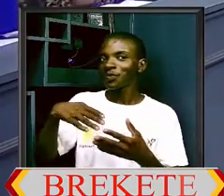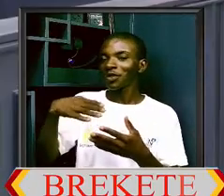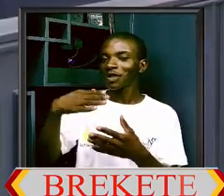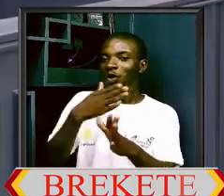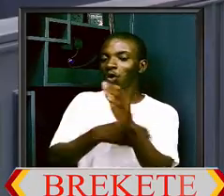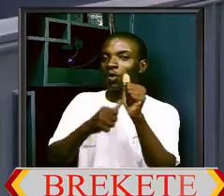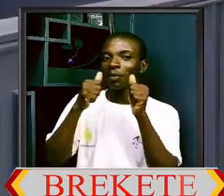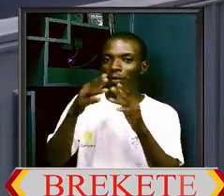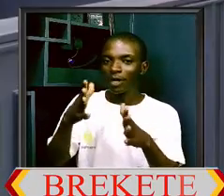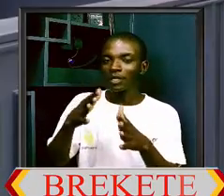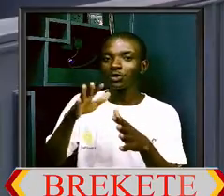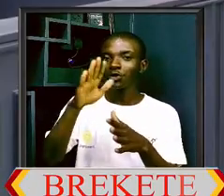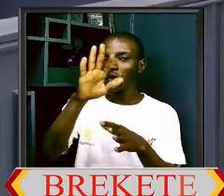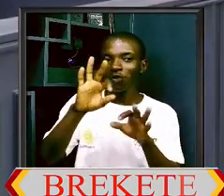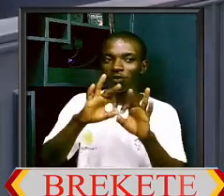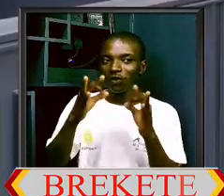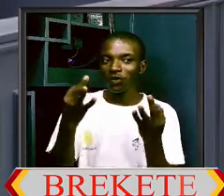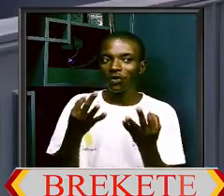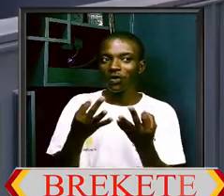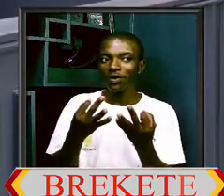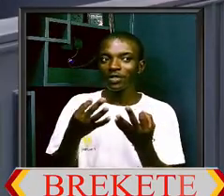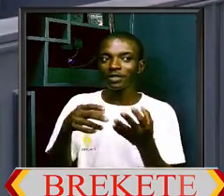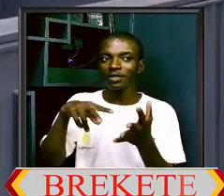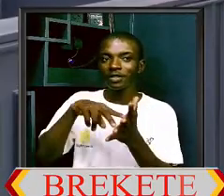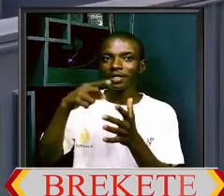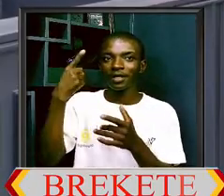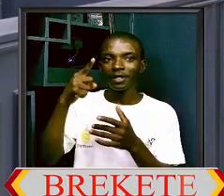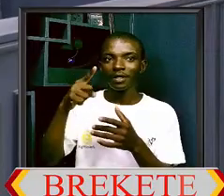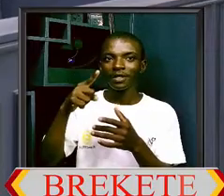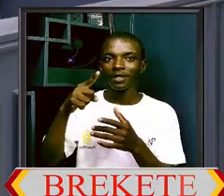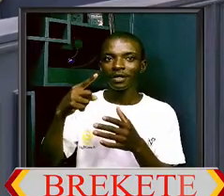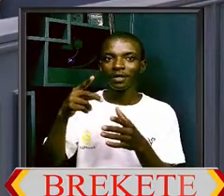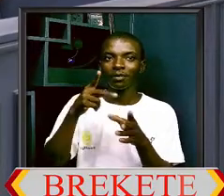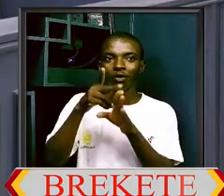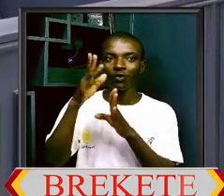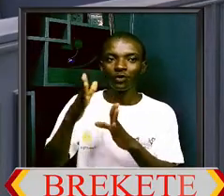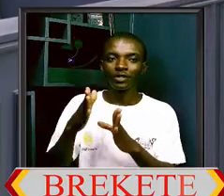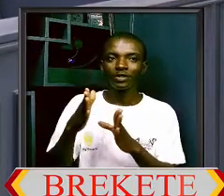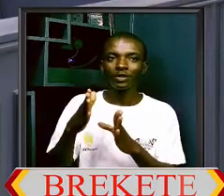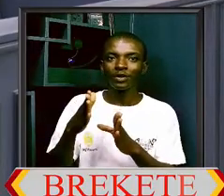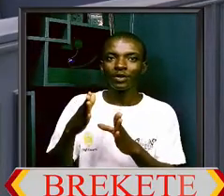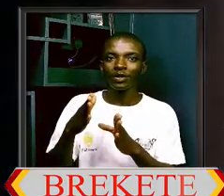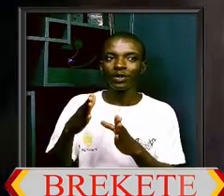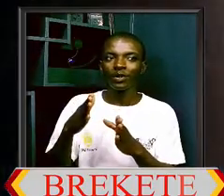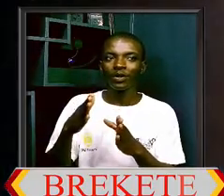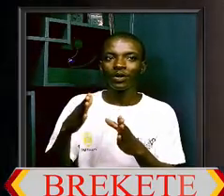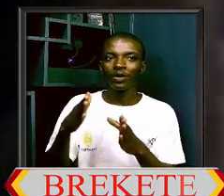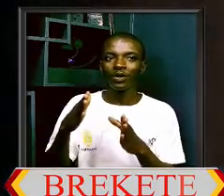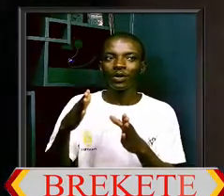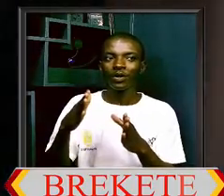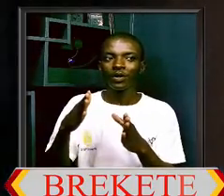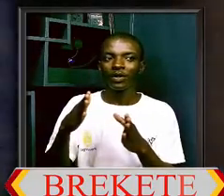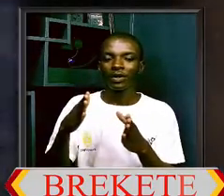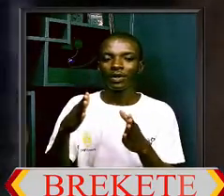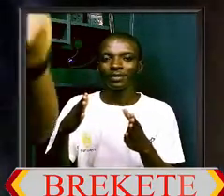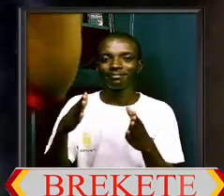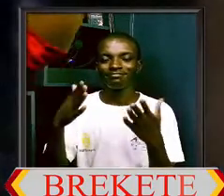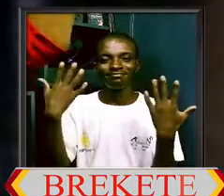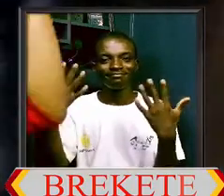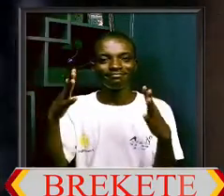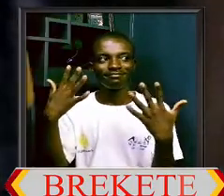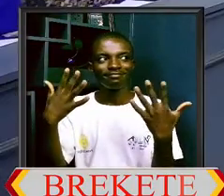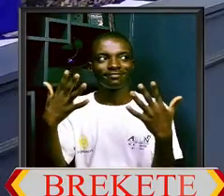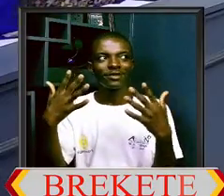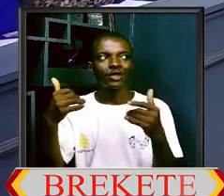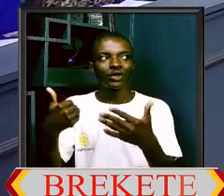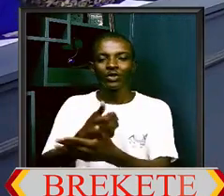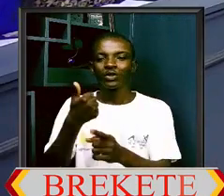make God bless your family let's stand up and give Professor a warm reception so you